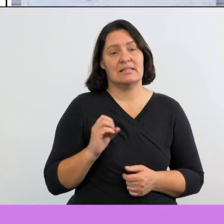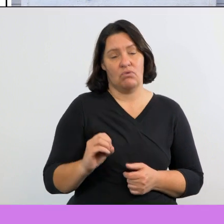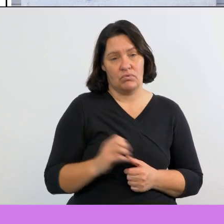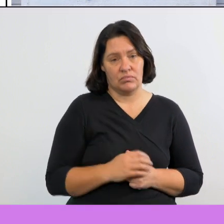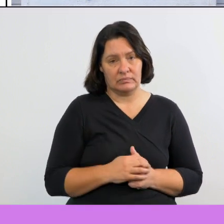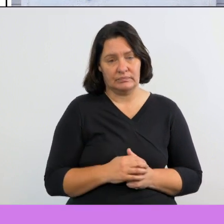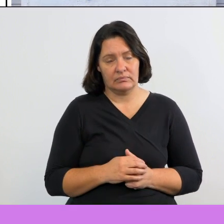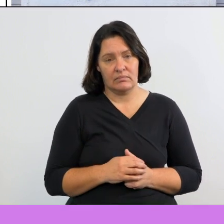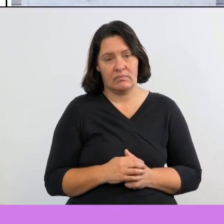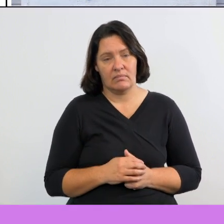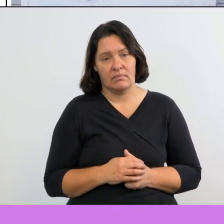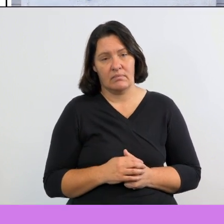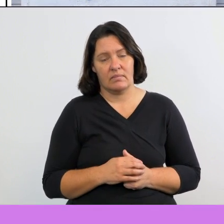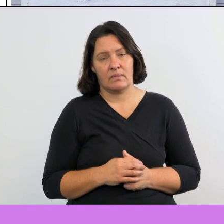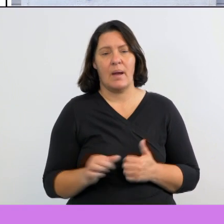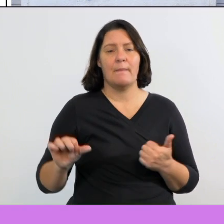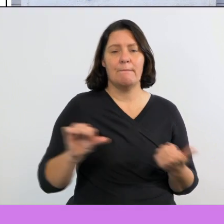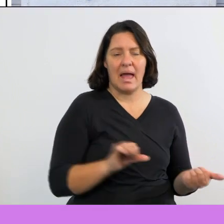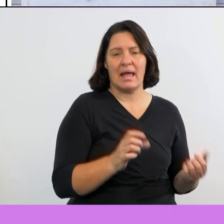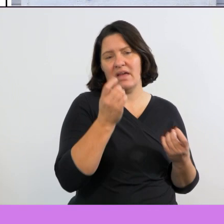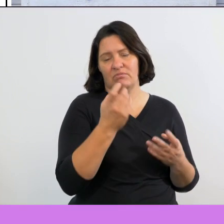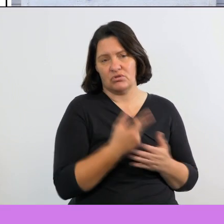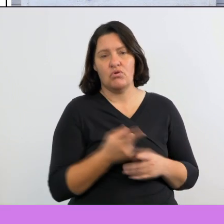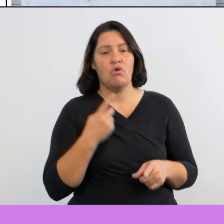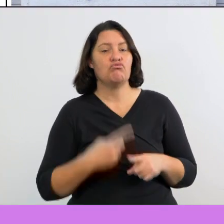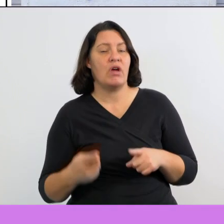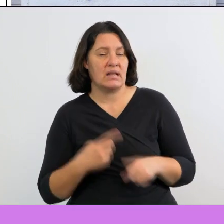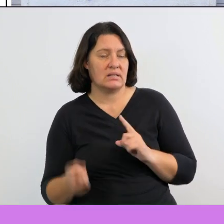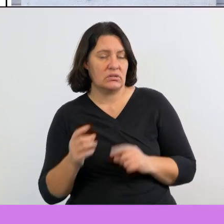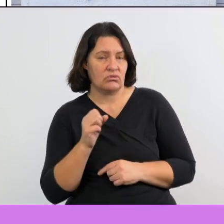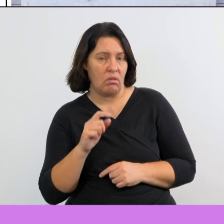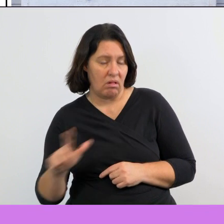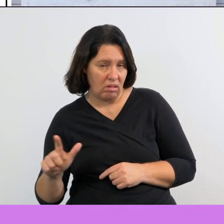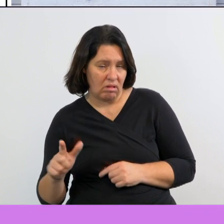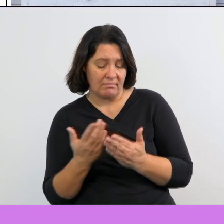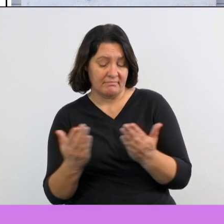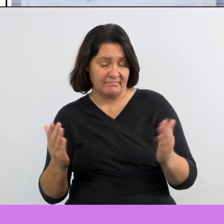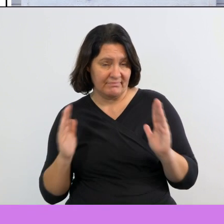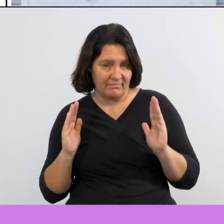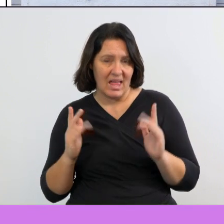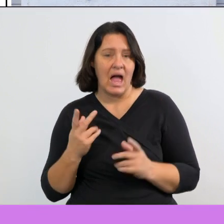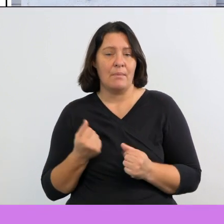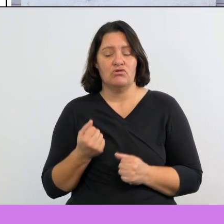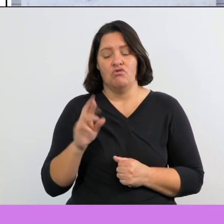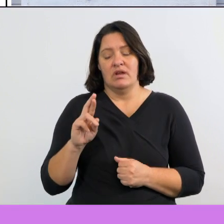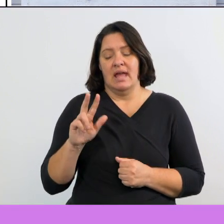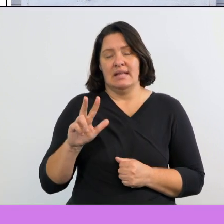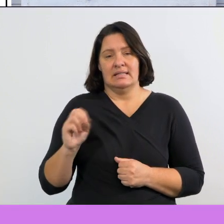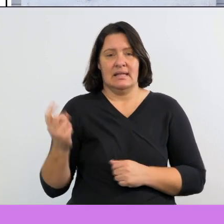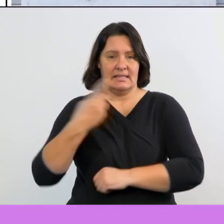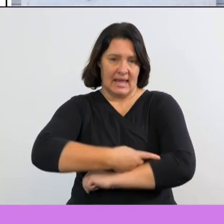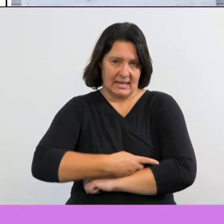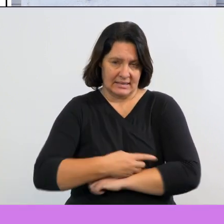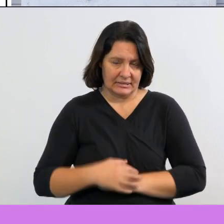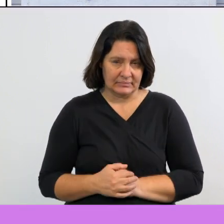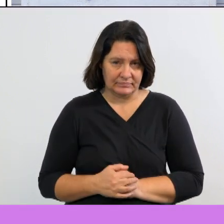is 0. Now let's go back to our information. It says to rent a store at the market costs 80 Rand per day.